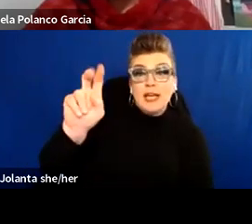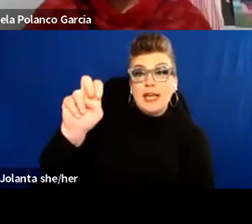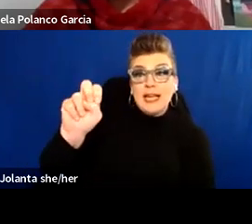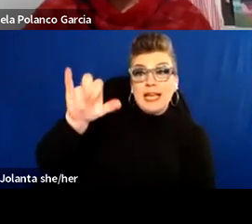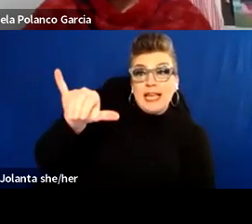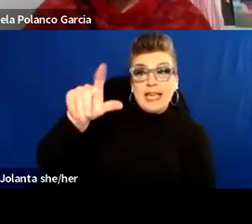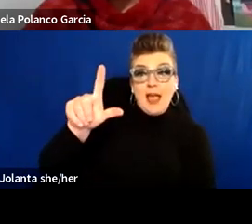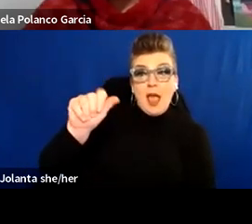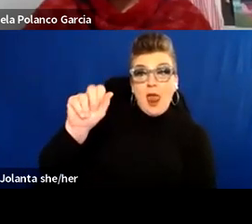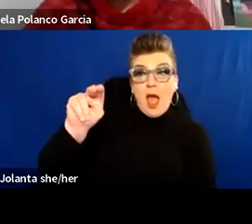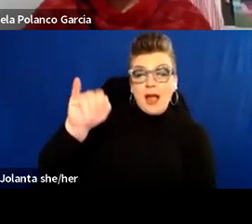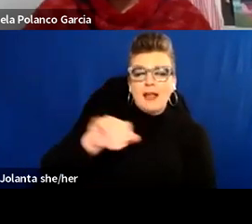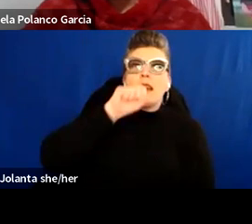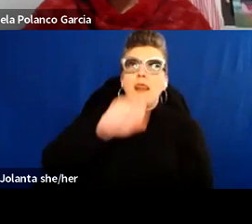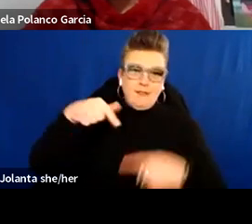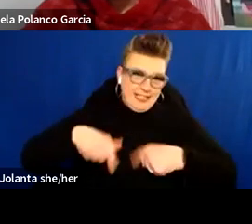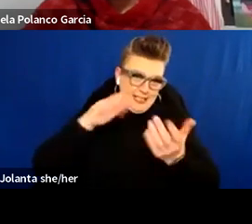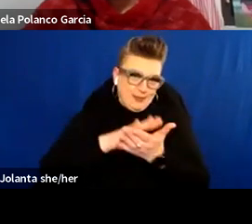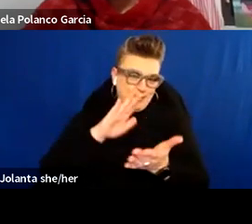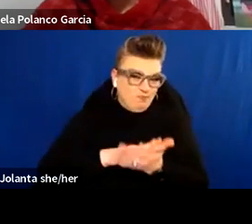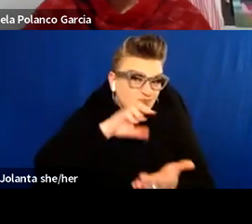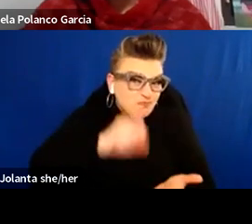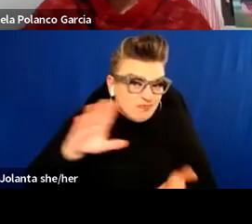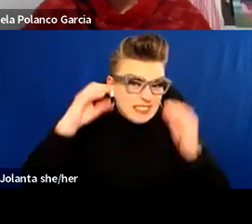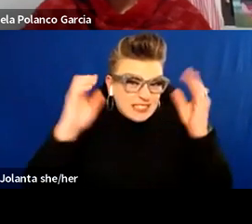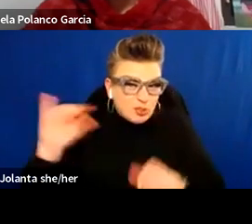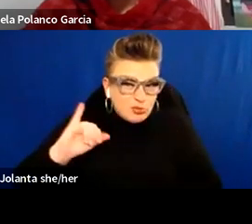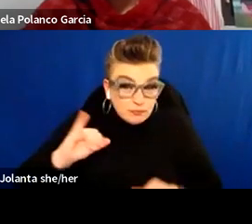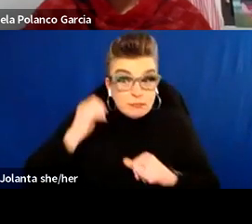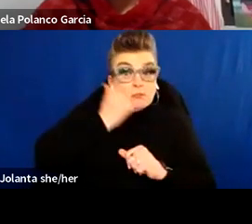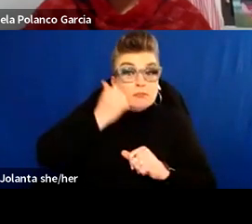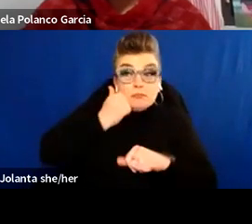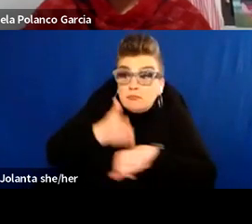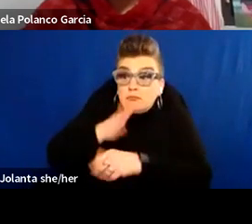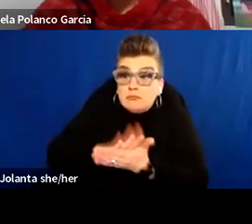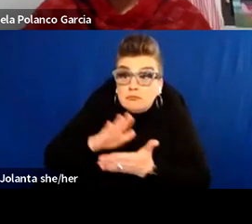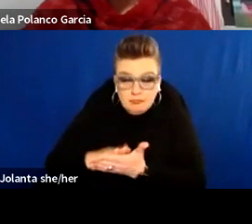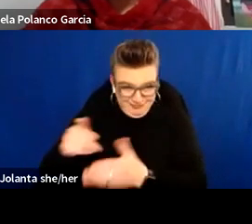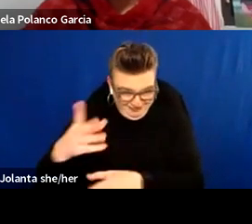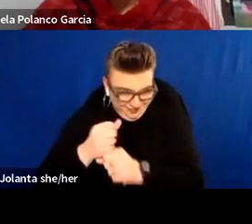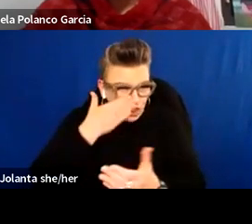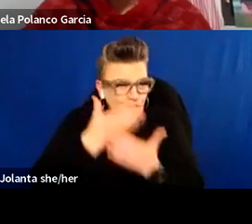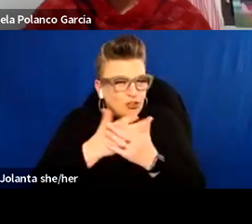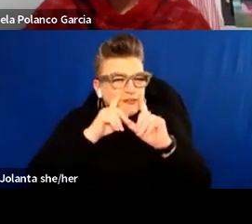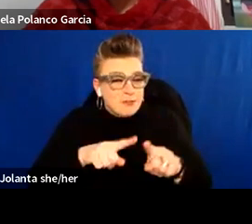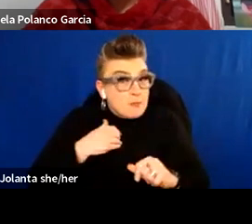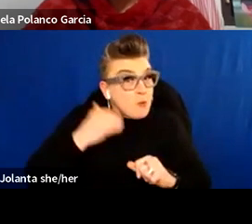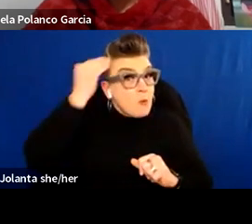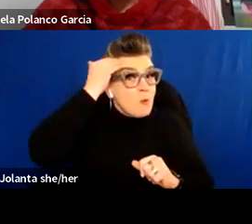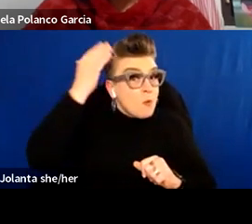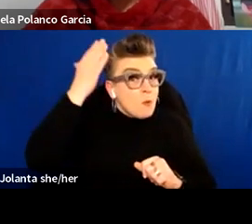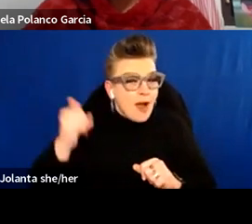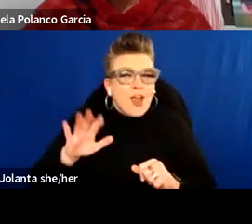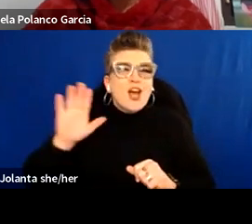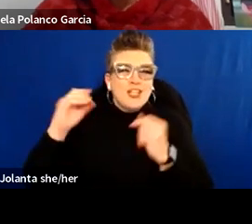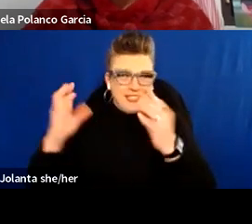school and her teacher every day after school she gets good reports i know this because her teacher tells